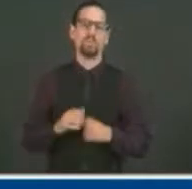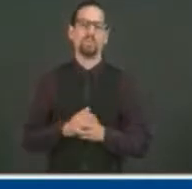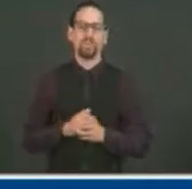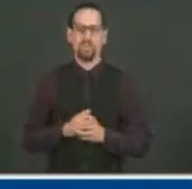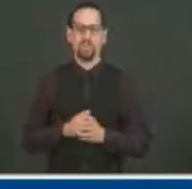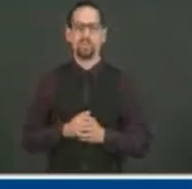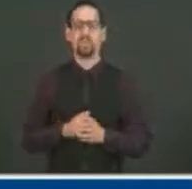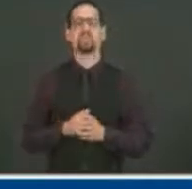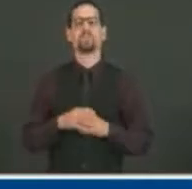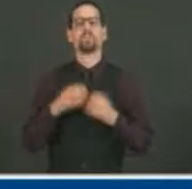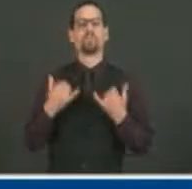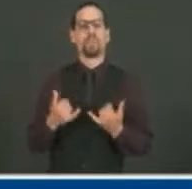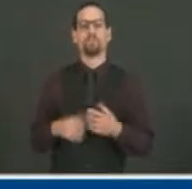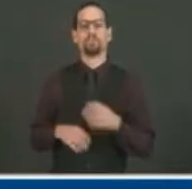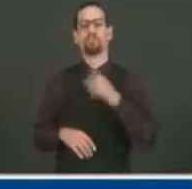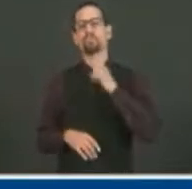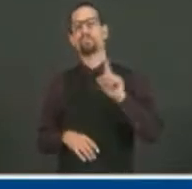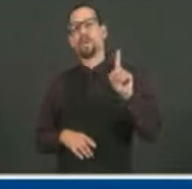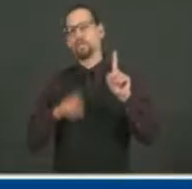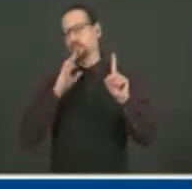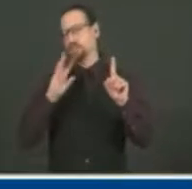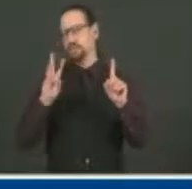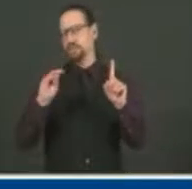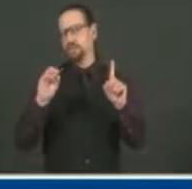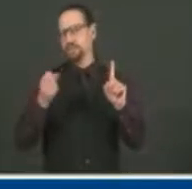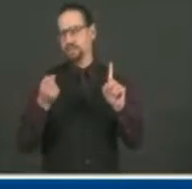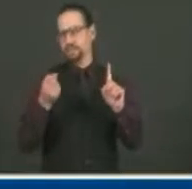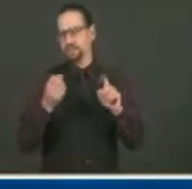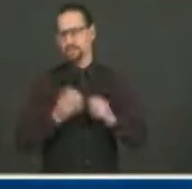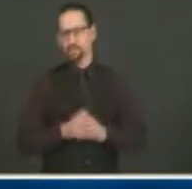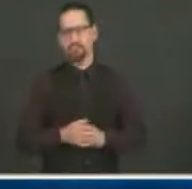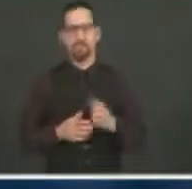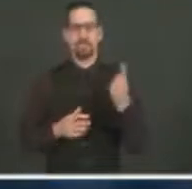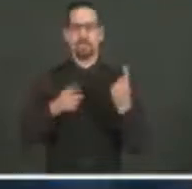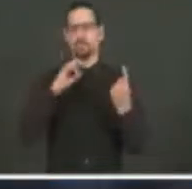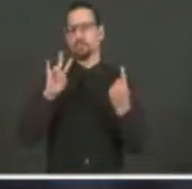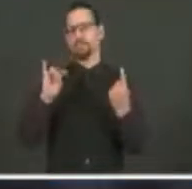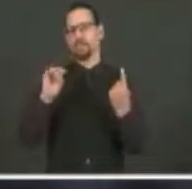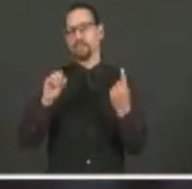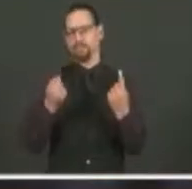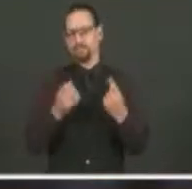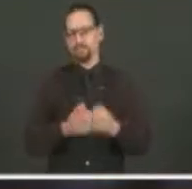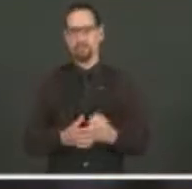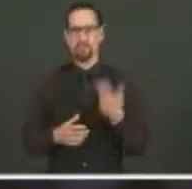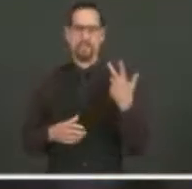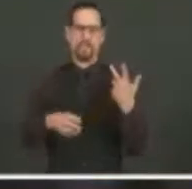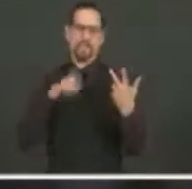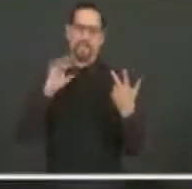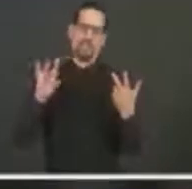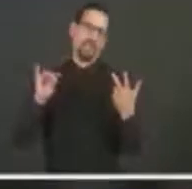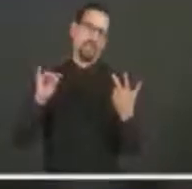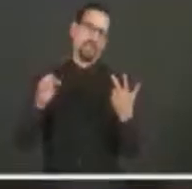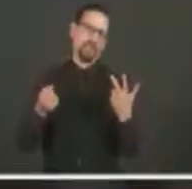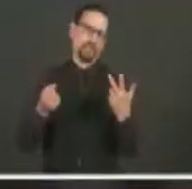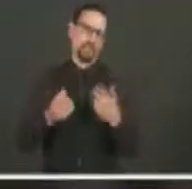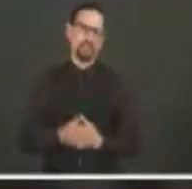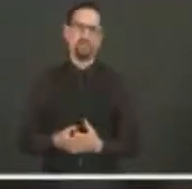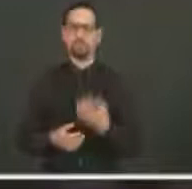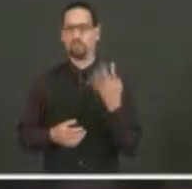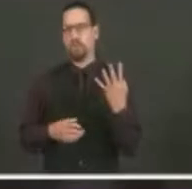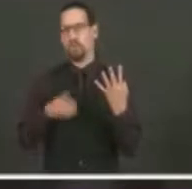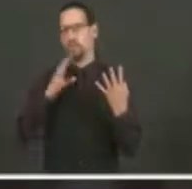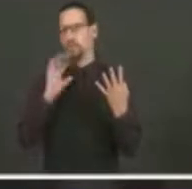was in their 60s, one was in their 70s, 3 of these people were in their 80s,